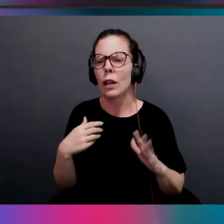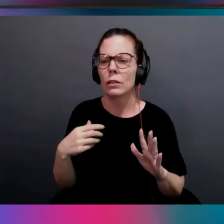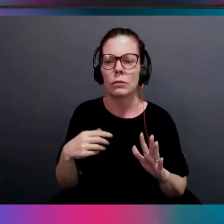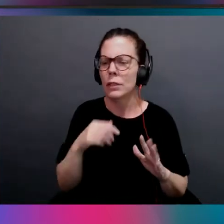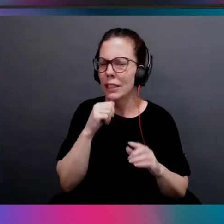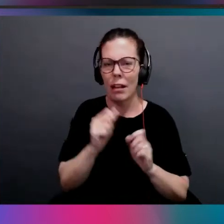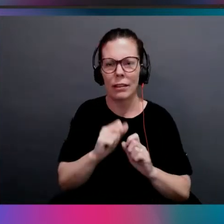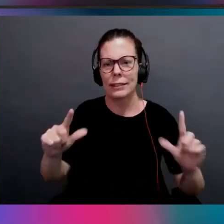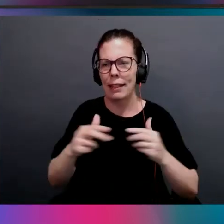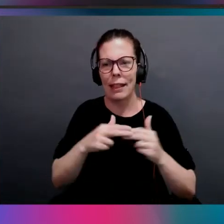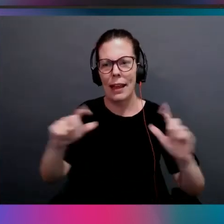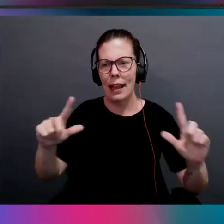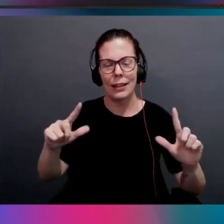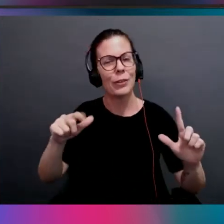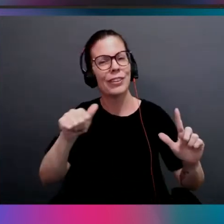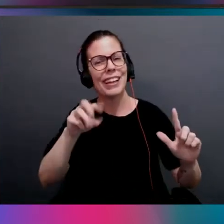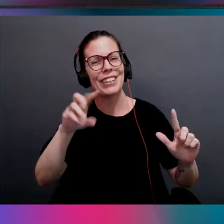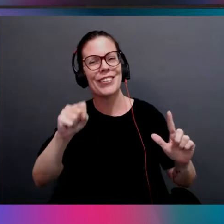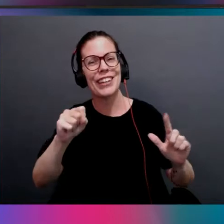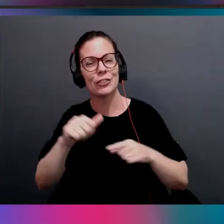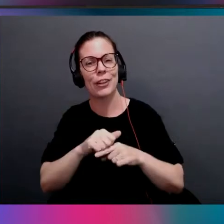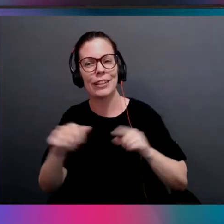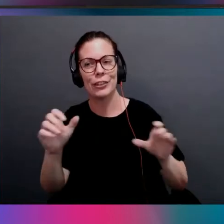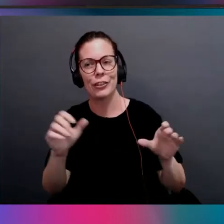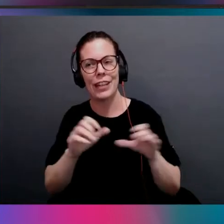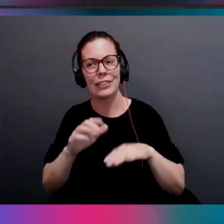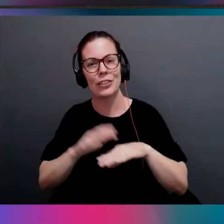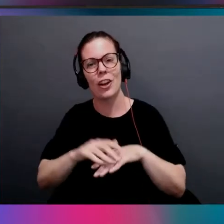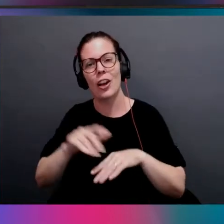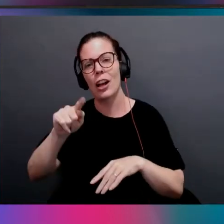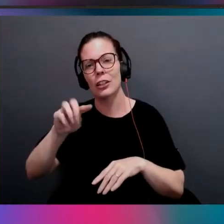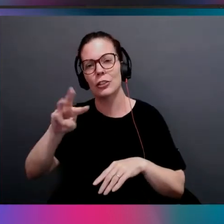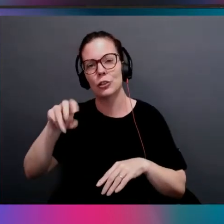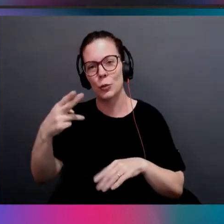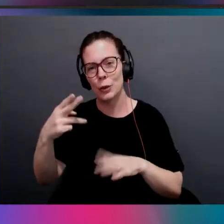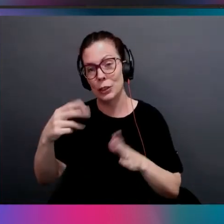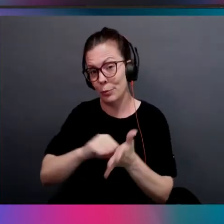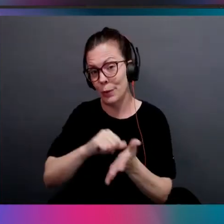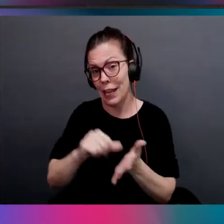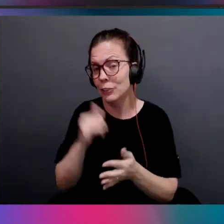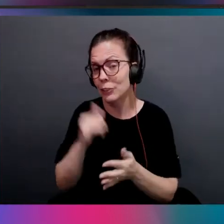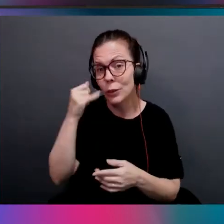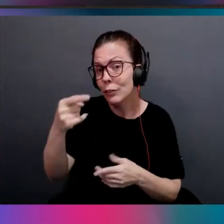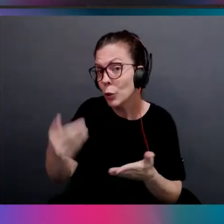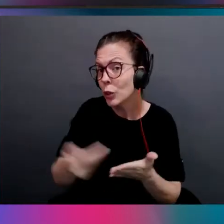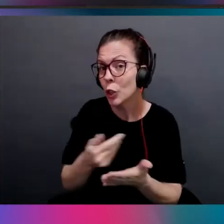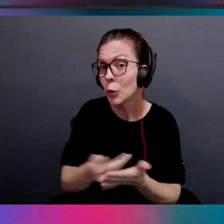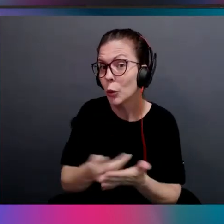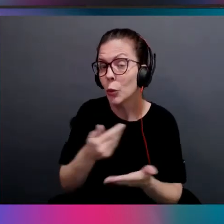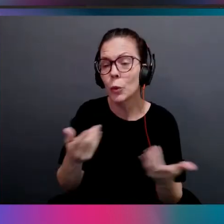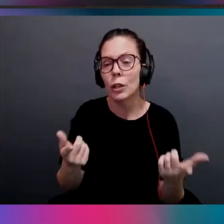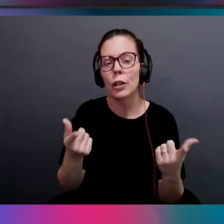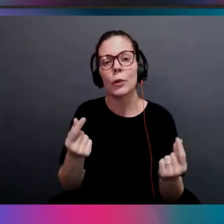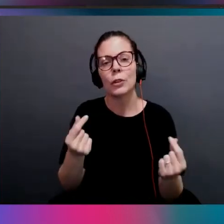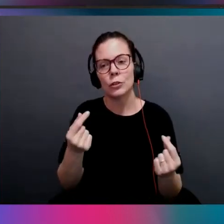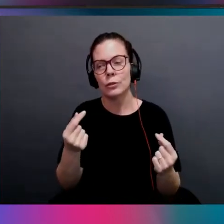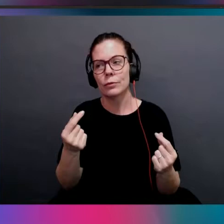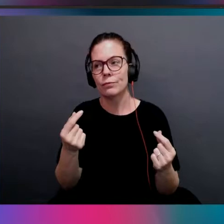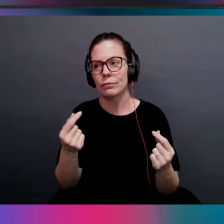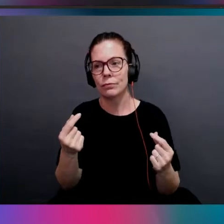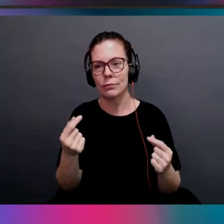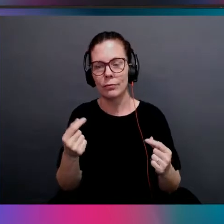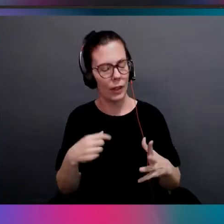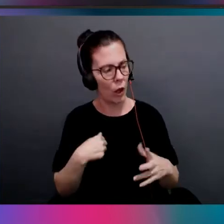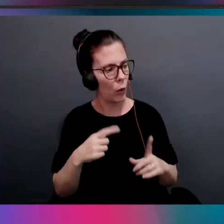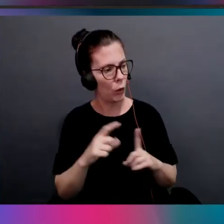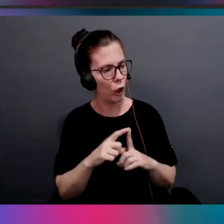have our AWS Training Certification on Twitch page. So if you are brand new, you can go to words. Oh my